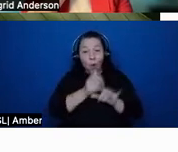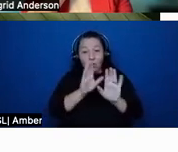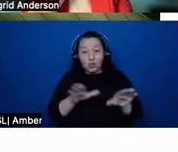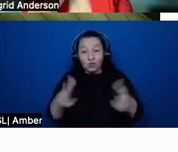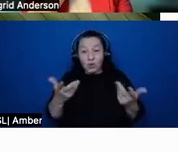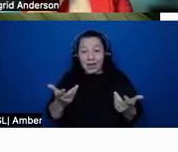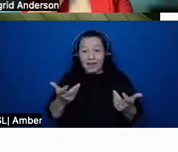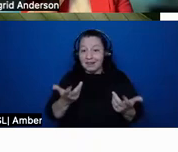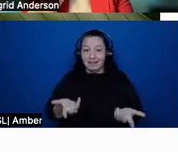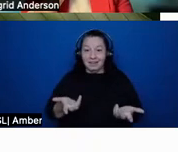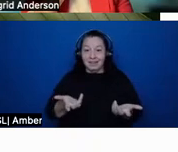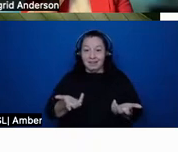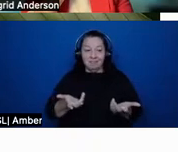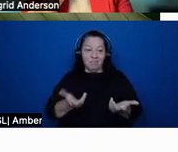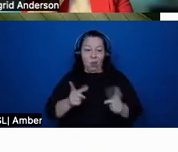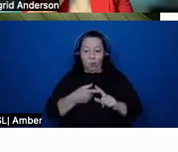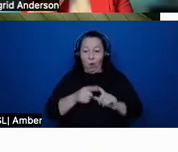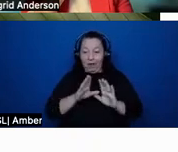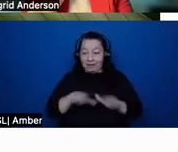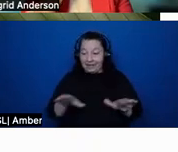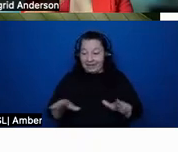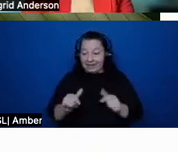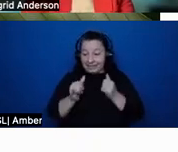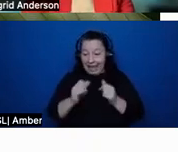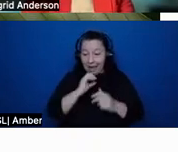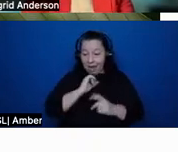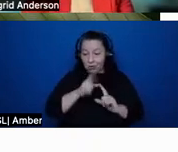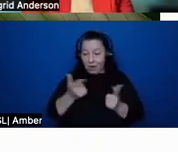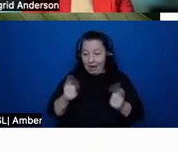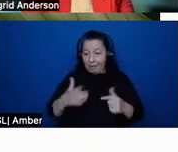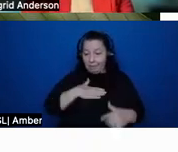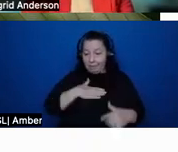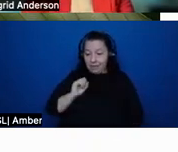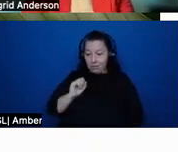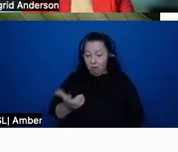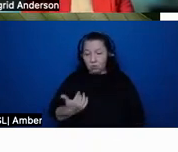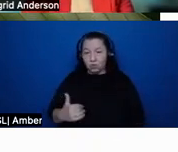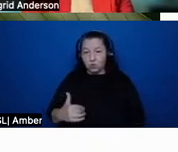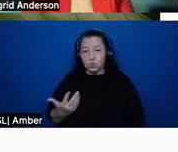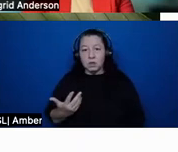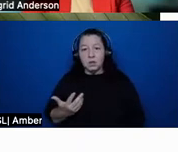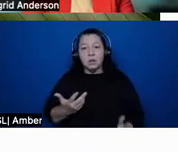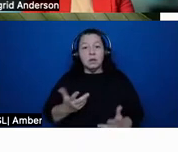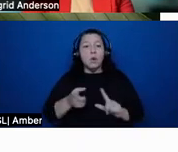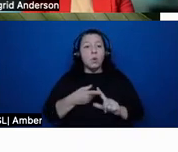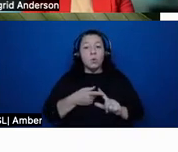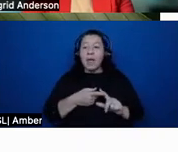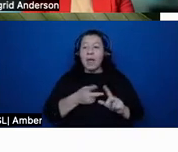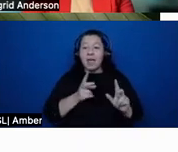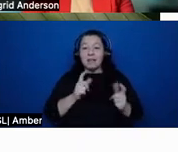impact you when your kids are the same age you were when you were sexually assaulted? How does that impact you as you're transitioning